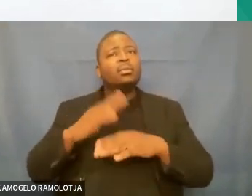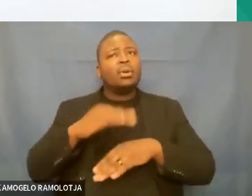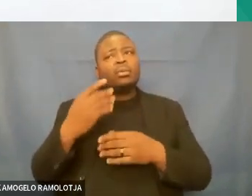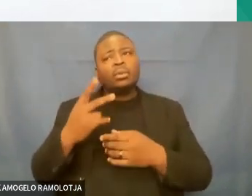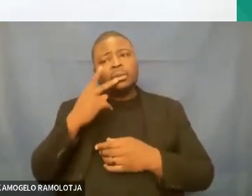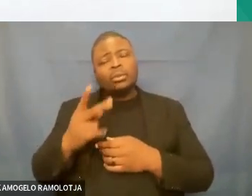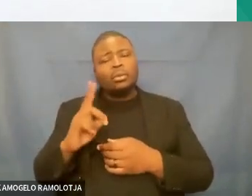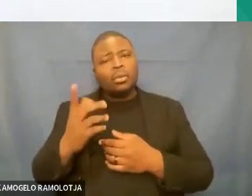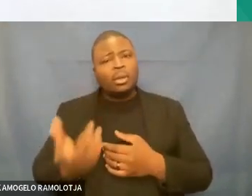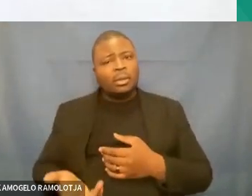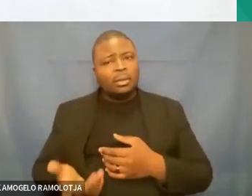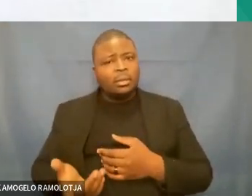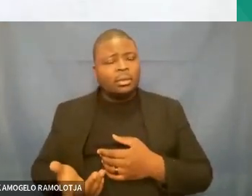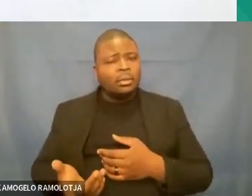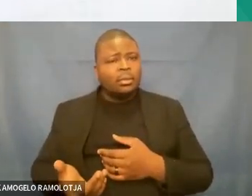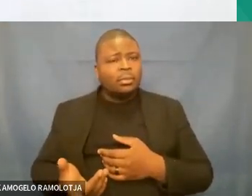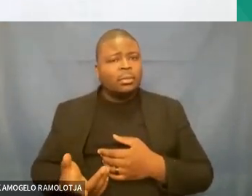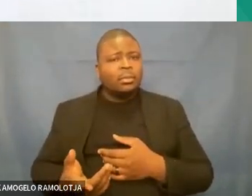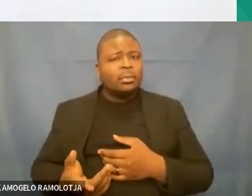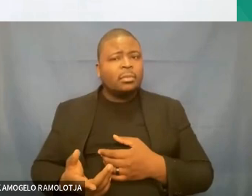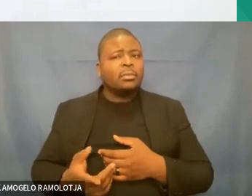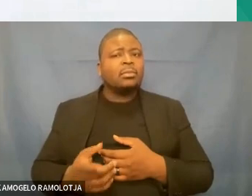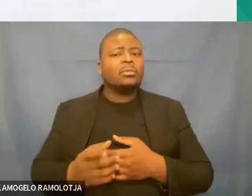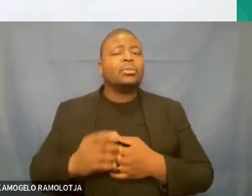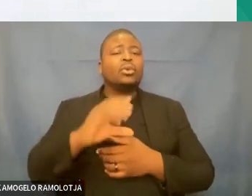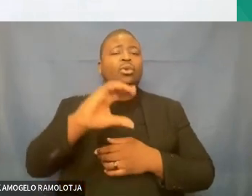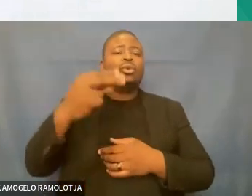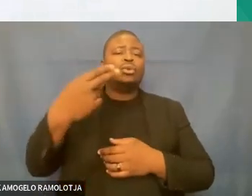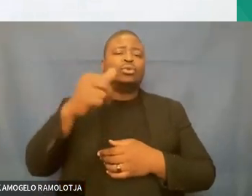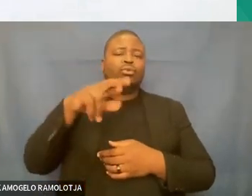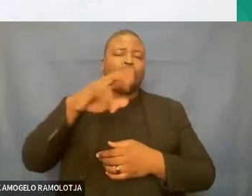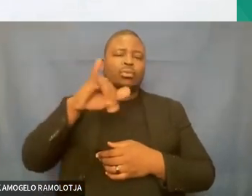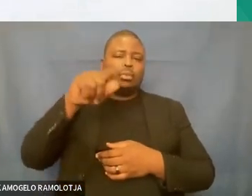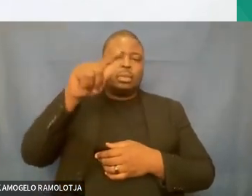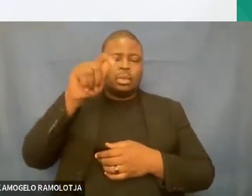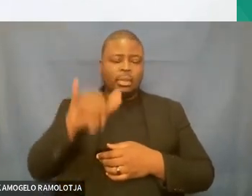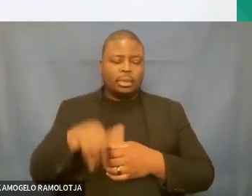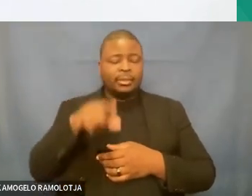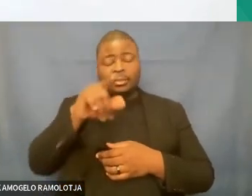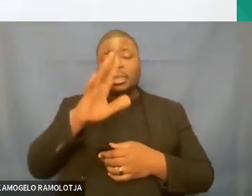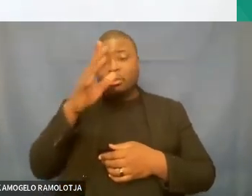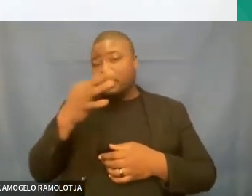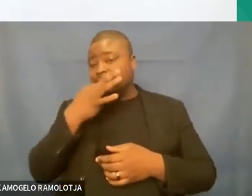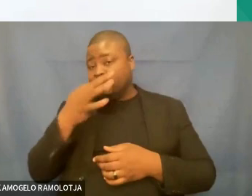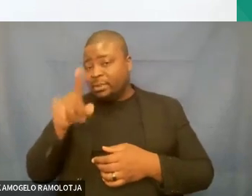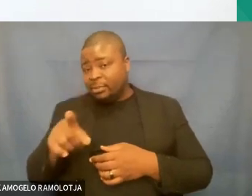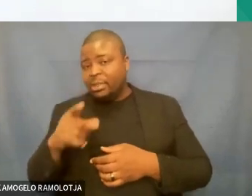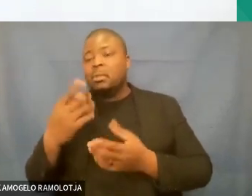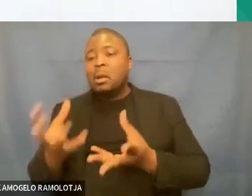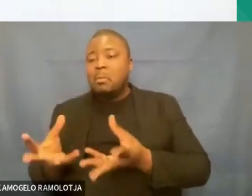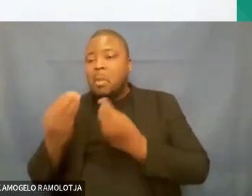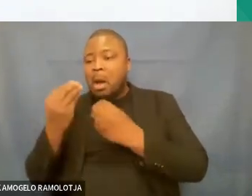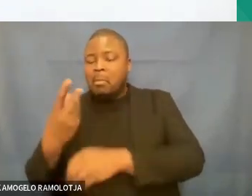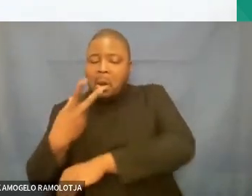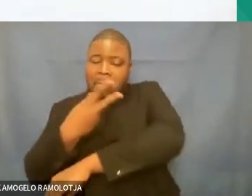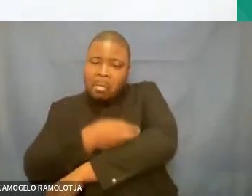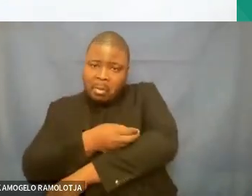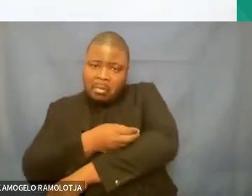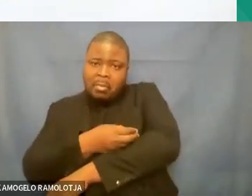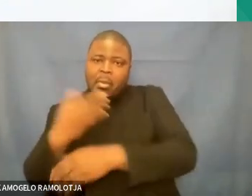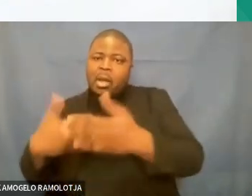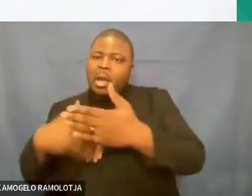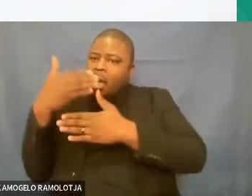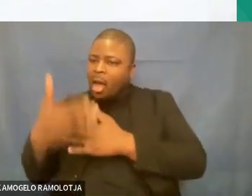this, is that they are entering the harm reduction programs, they get clean needles, and then there's confiscation of a